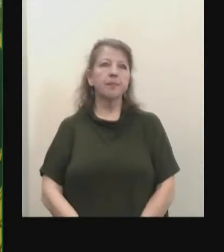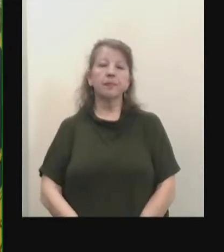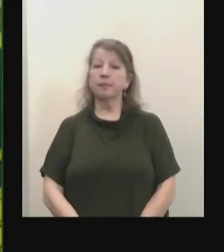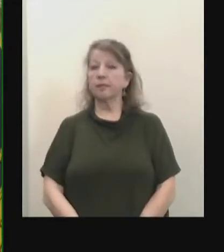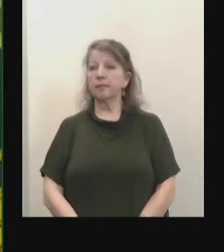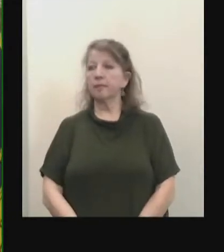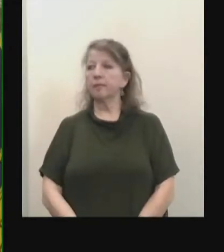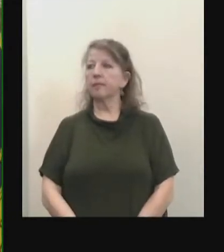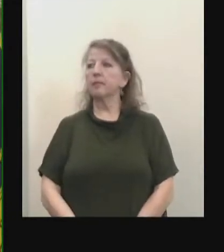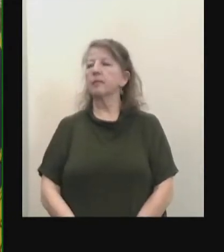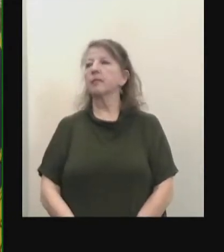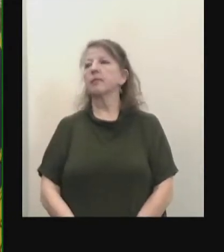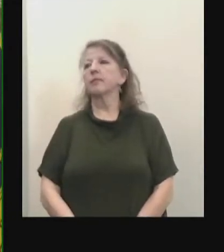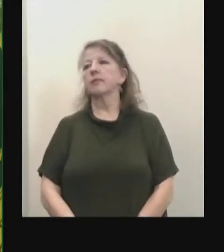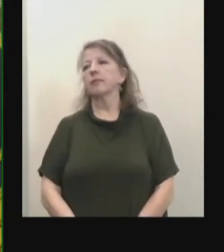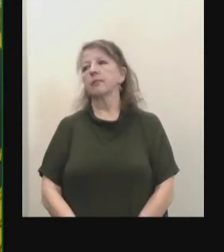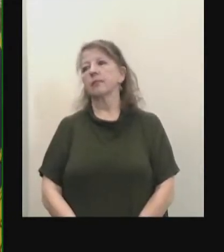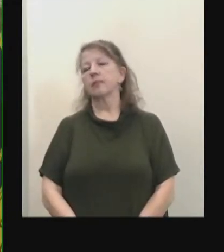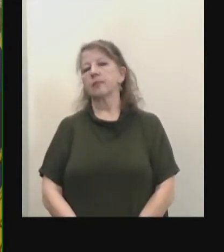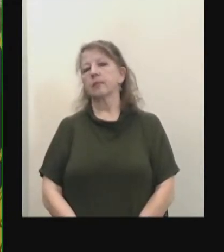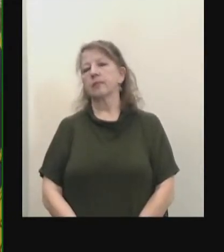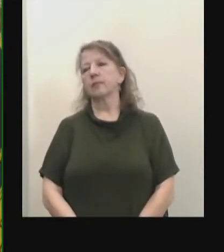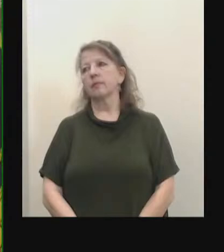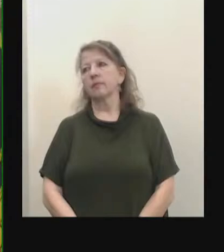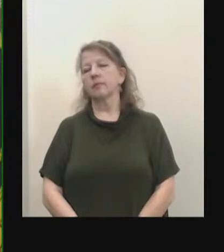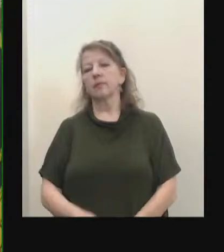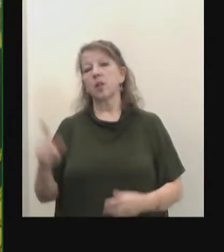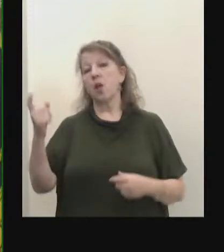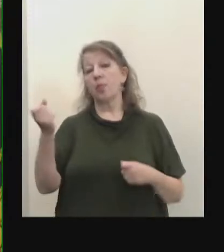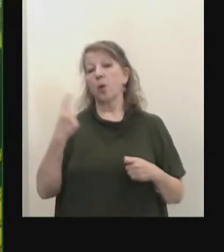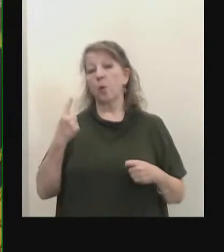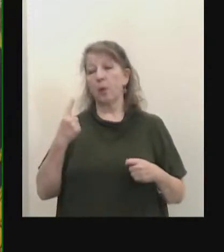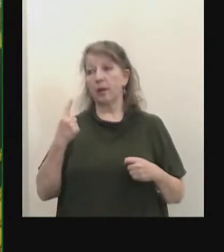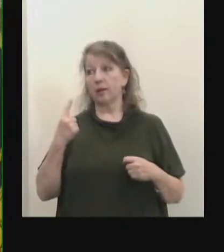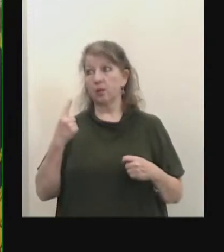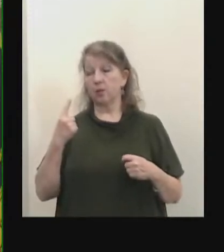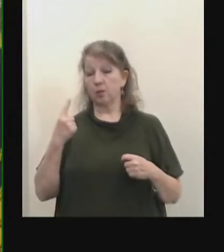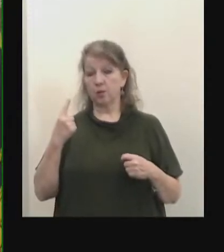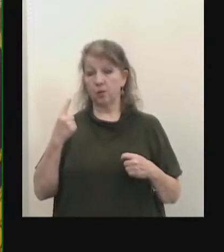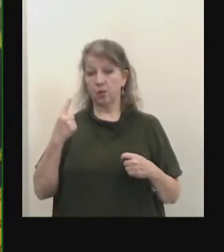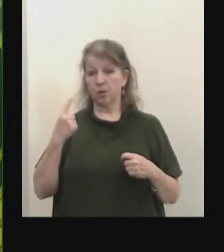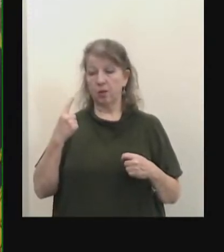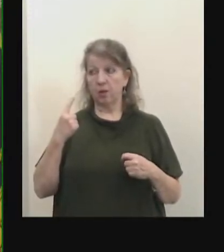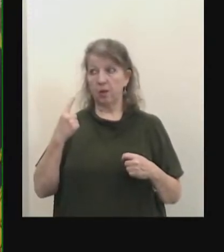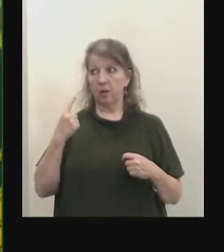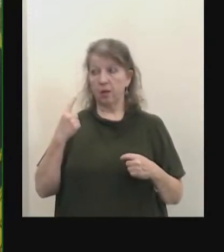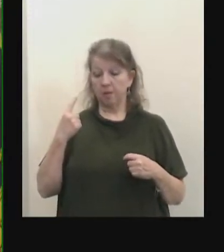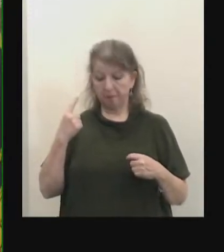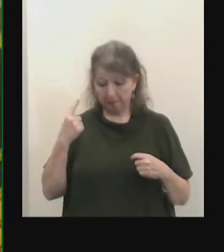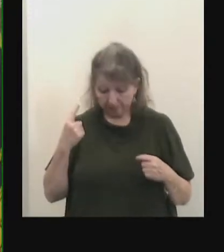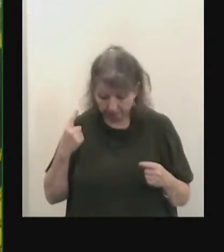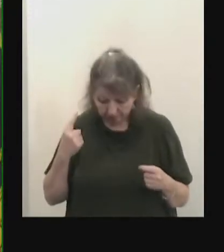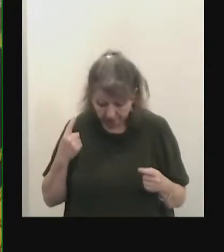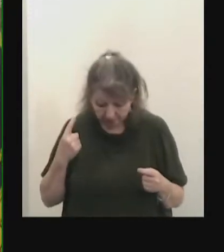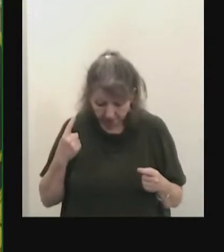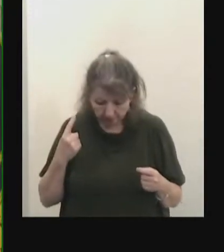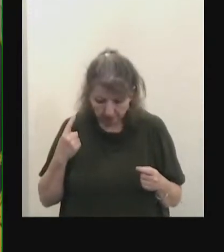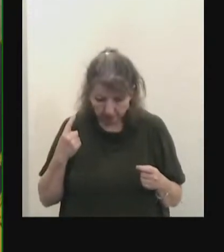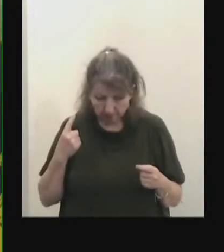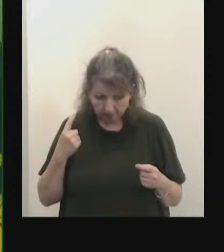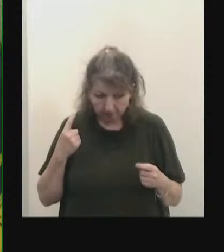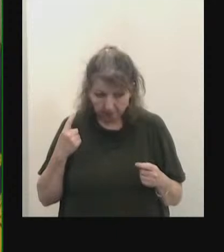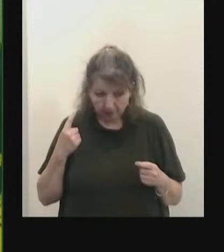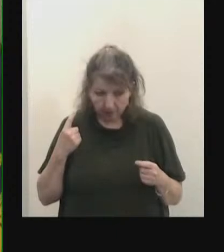County executive. So my question is, obviously the county and both the state is pushing for vaccinations, including vaccines for